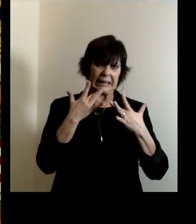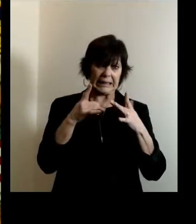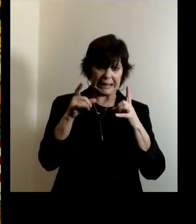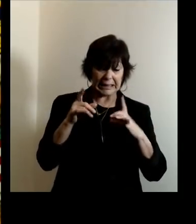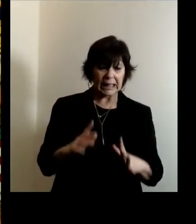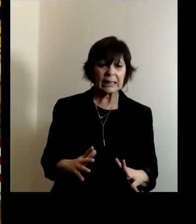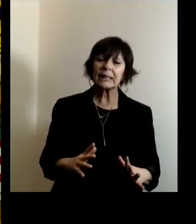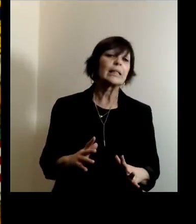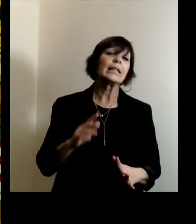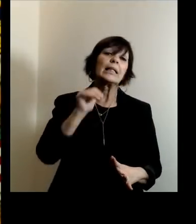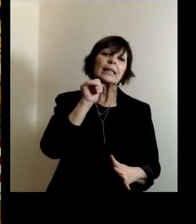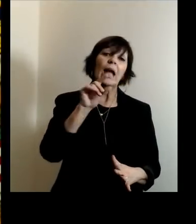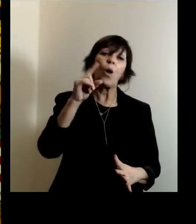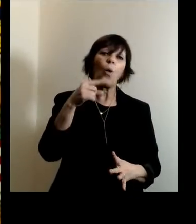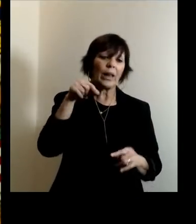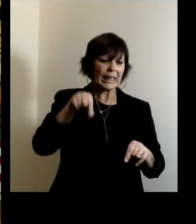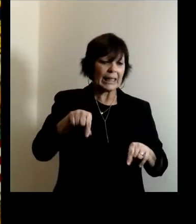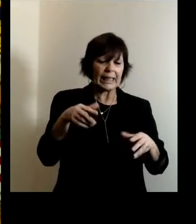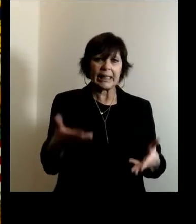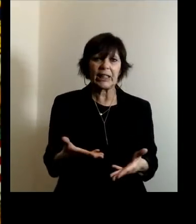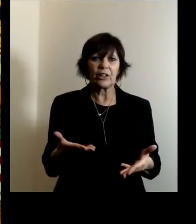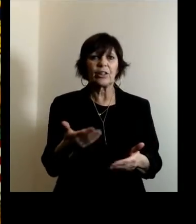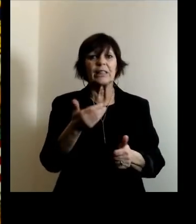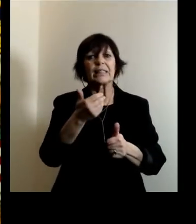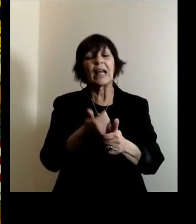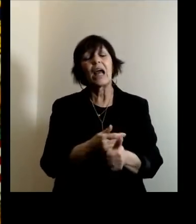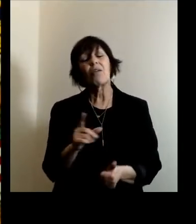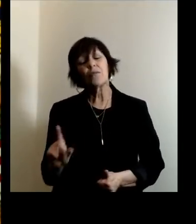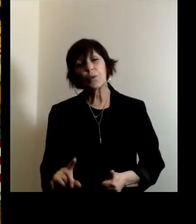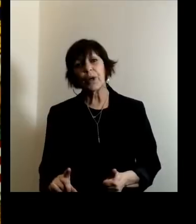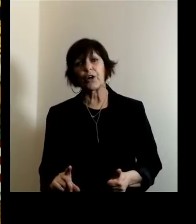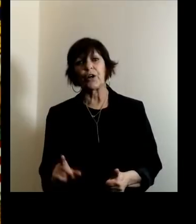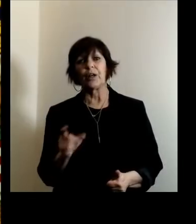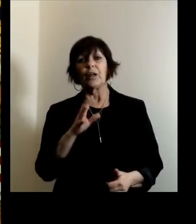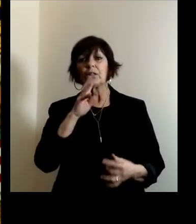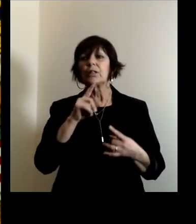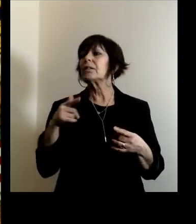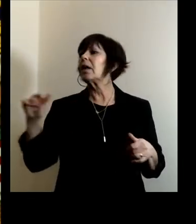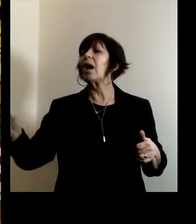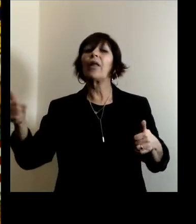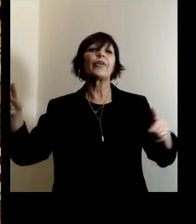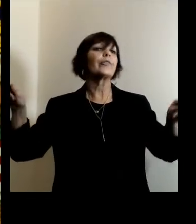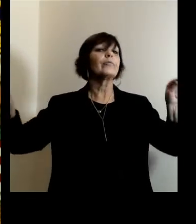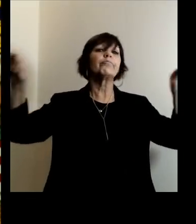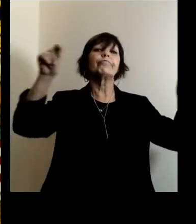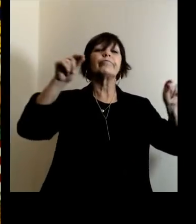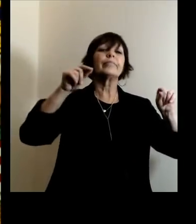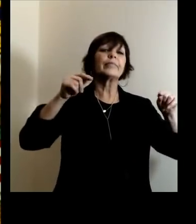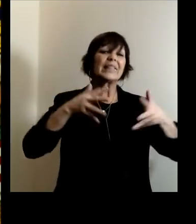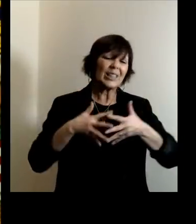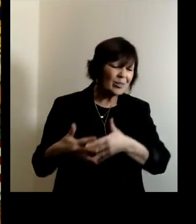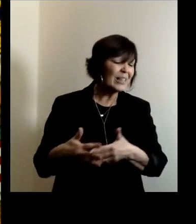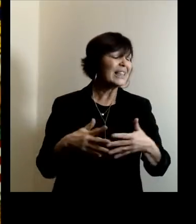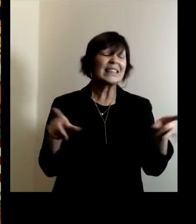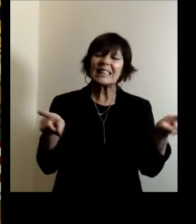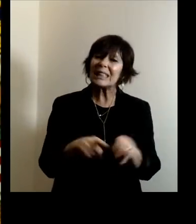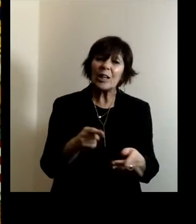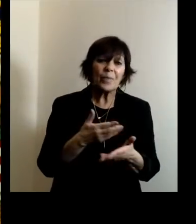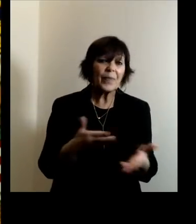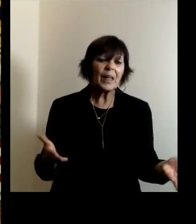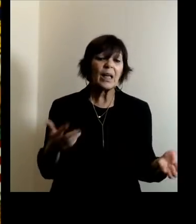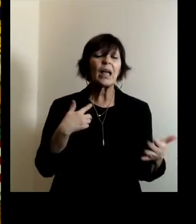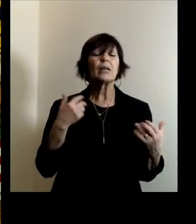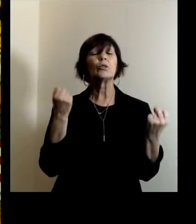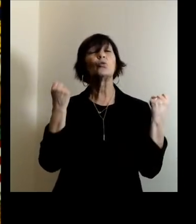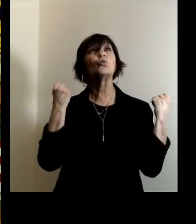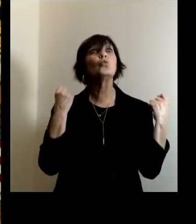availability is not just a regional problem. It is everywhere. I talked to my fellow county executives, and they're saying the same thing, is that we have so